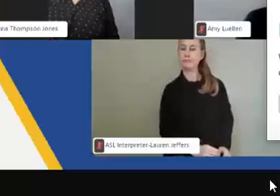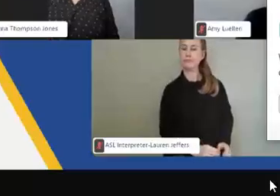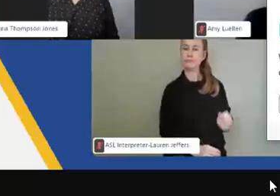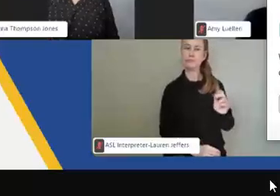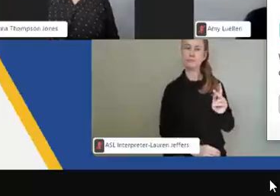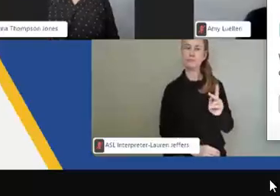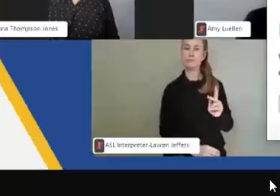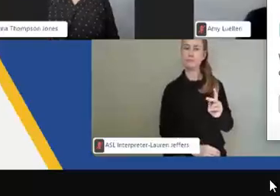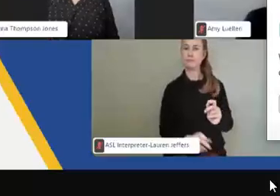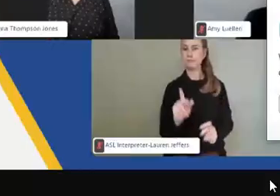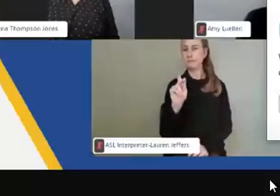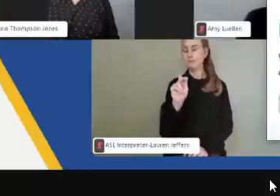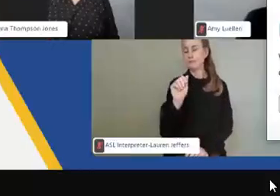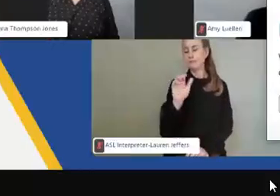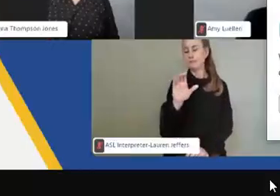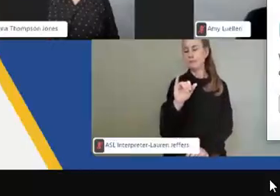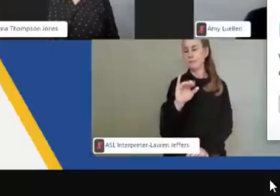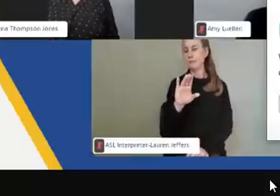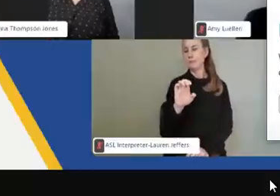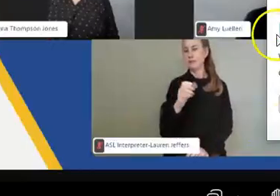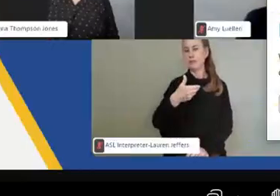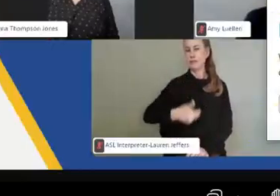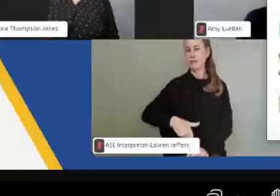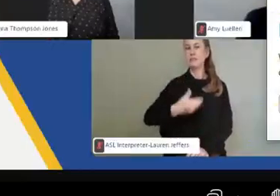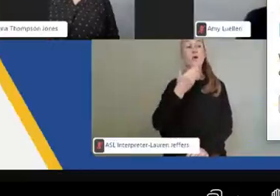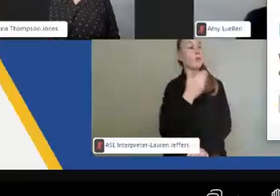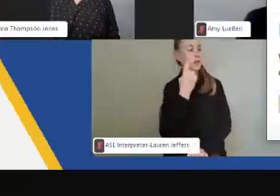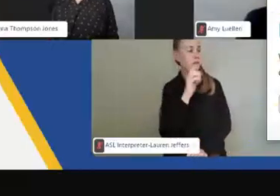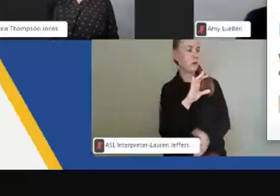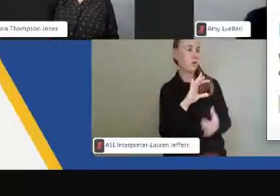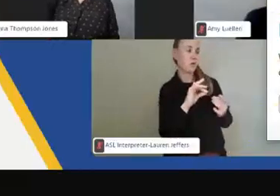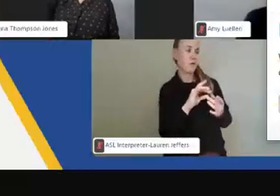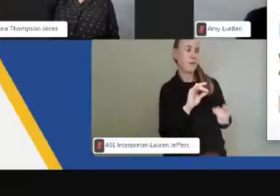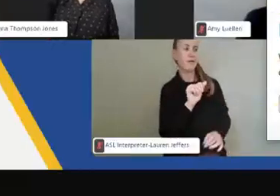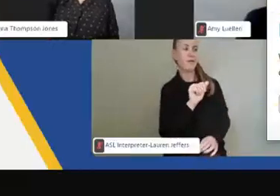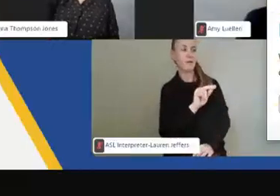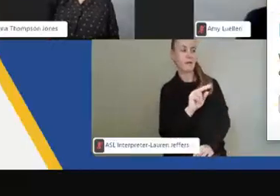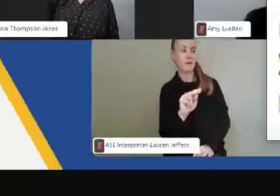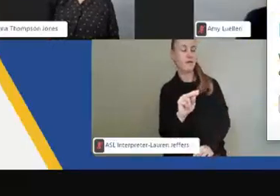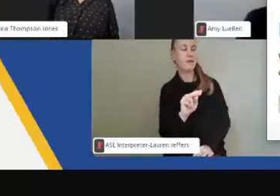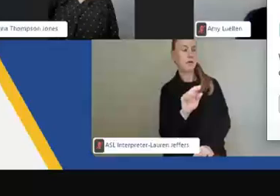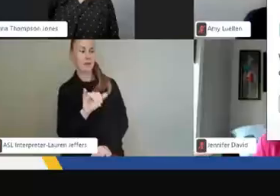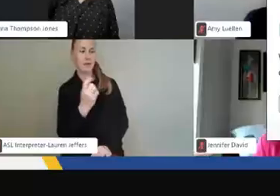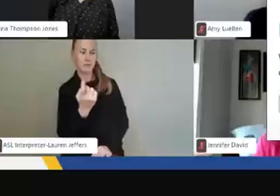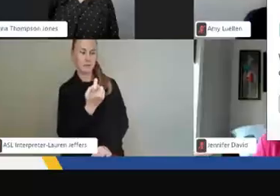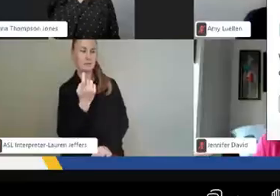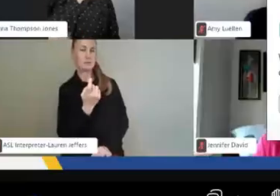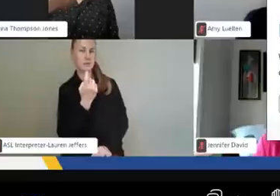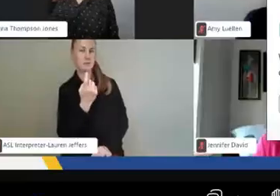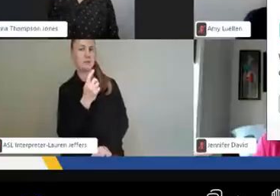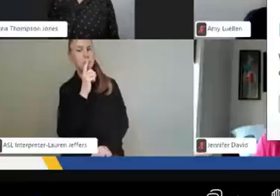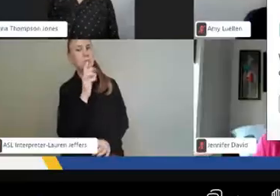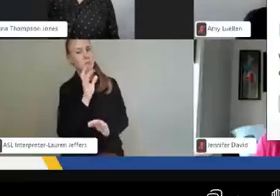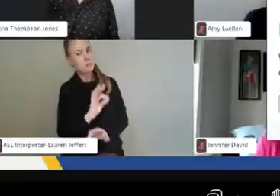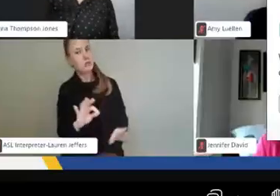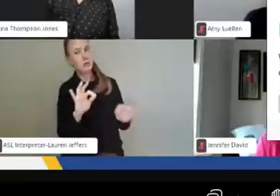So this is Casey. I did want to thank you for that comment, and because that is something that I feel is really very